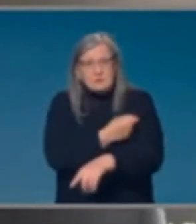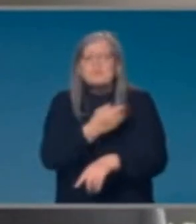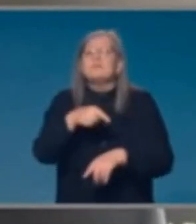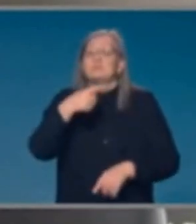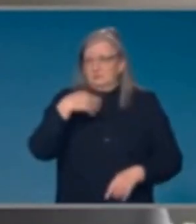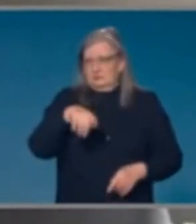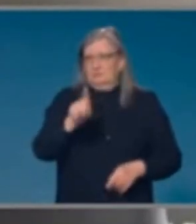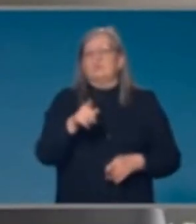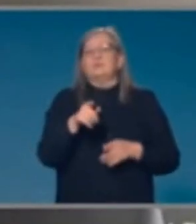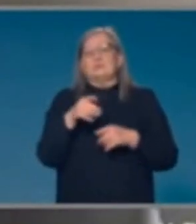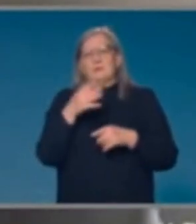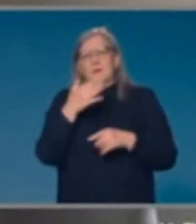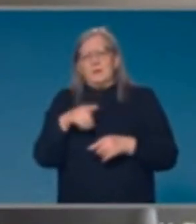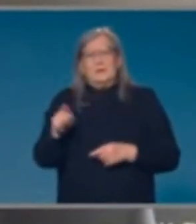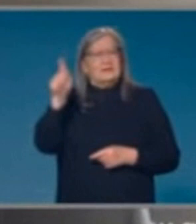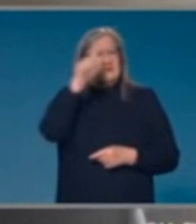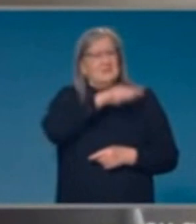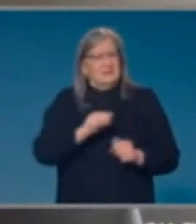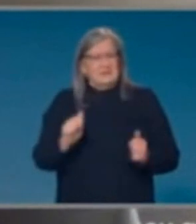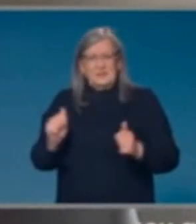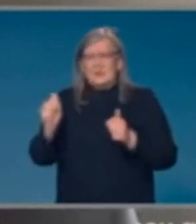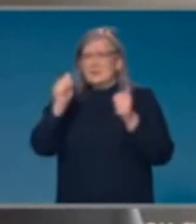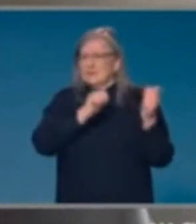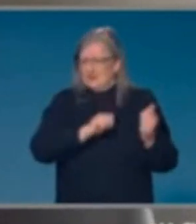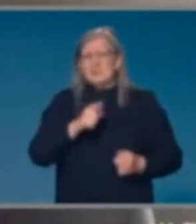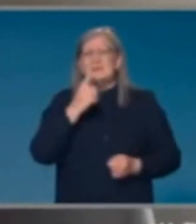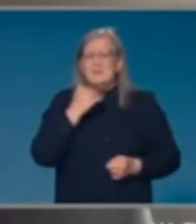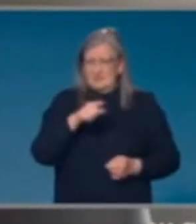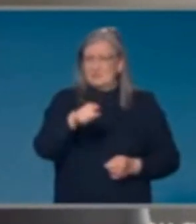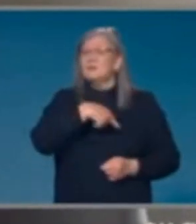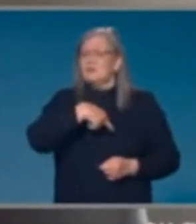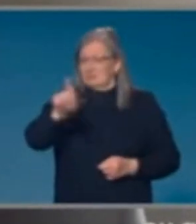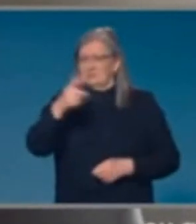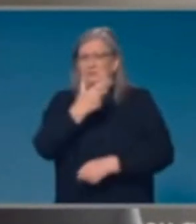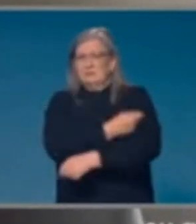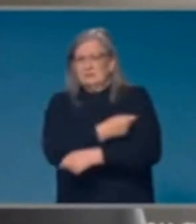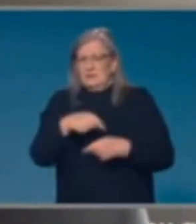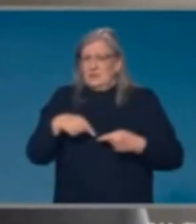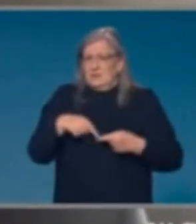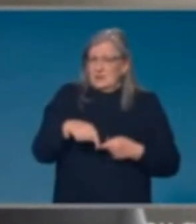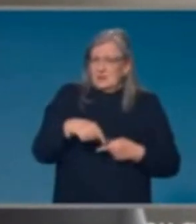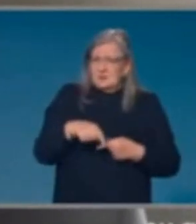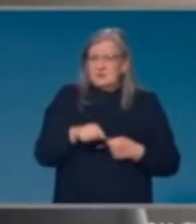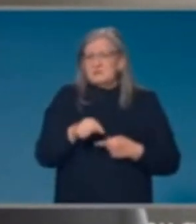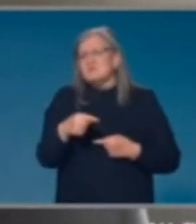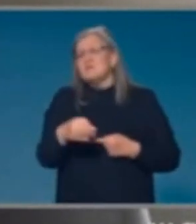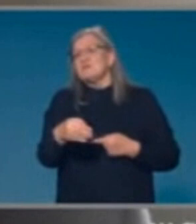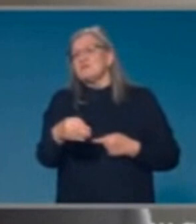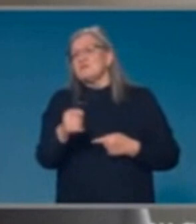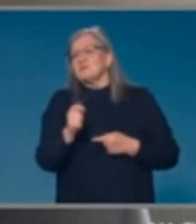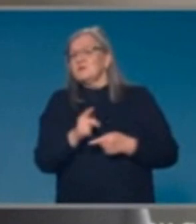is there right now to be vaccinated over the course of this week and over the course of the next 2